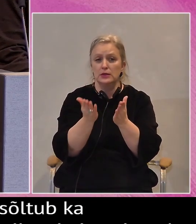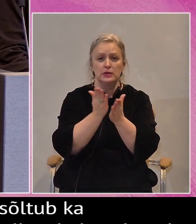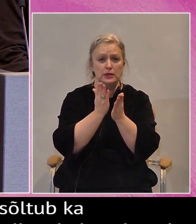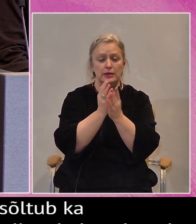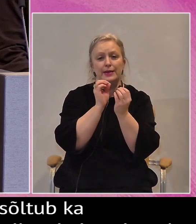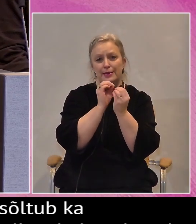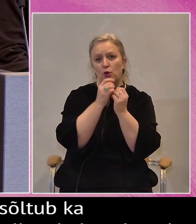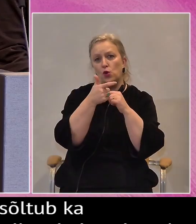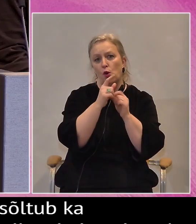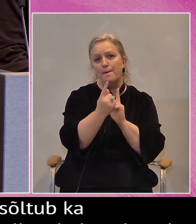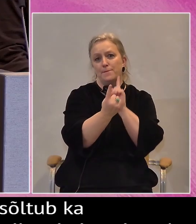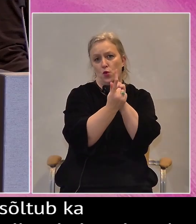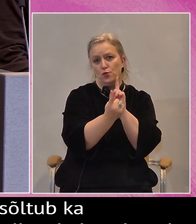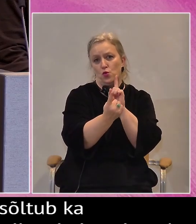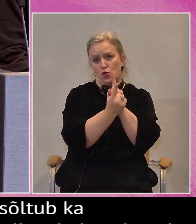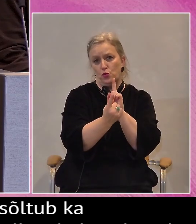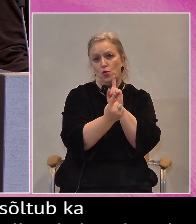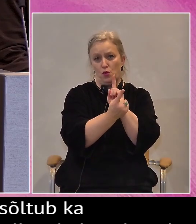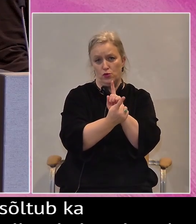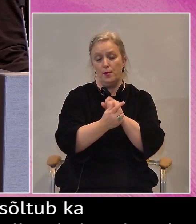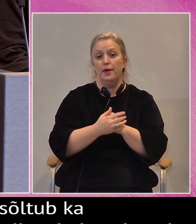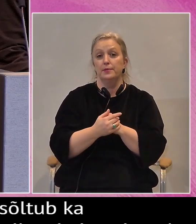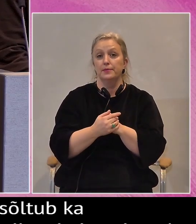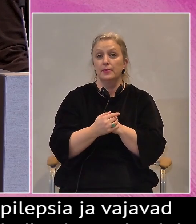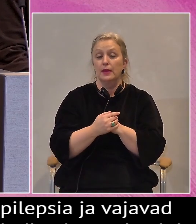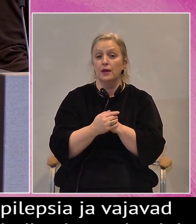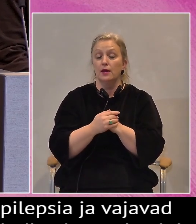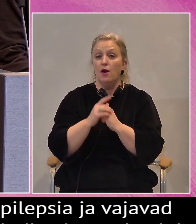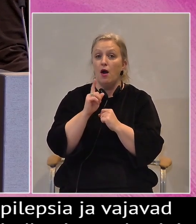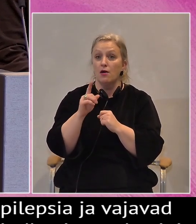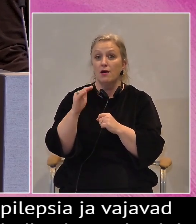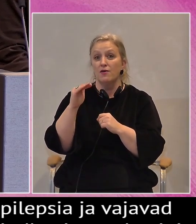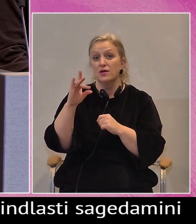control and so on, see us more frequently.